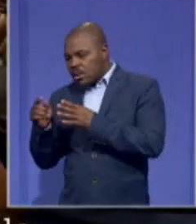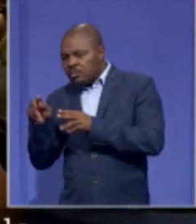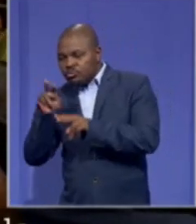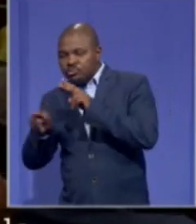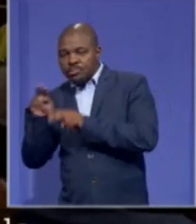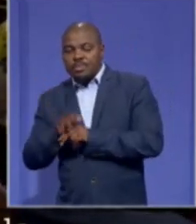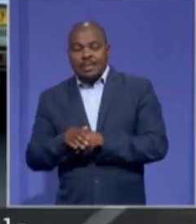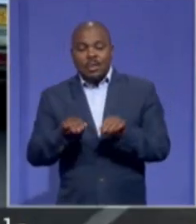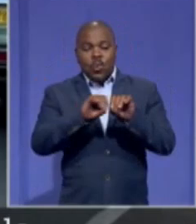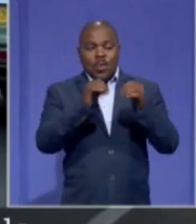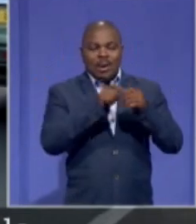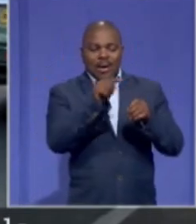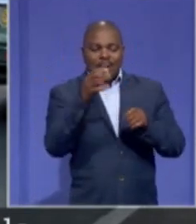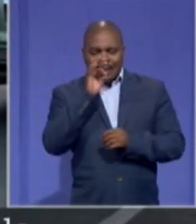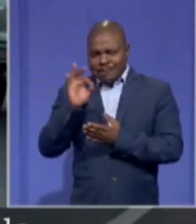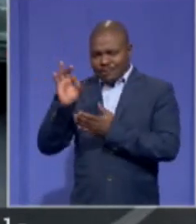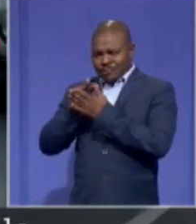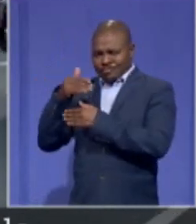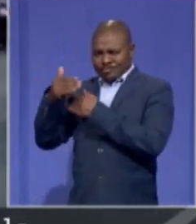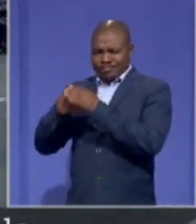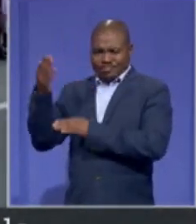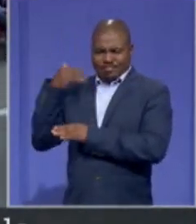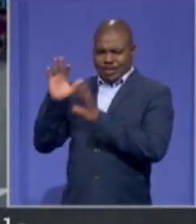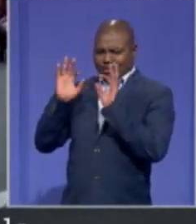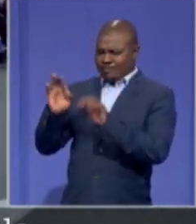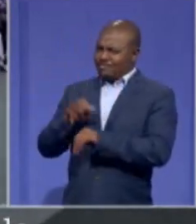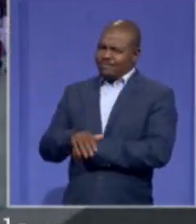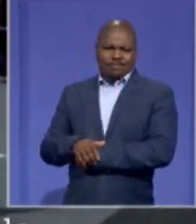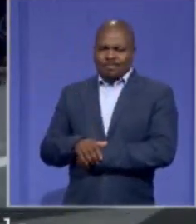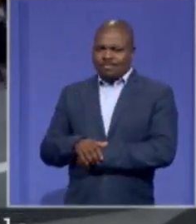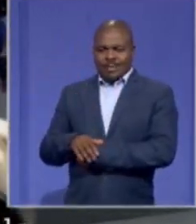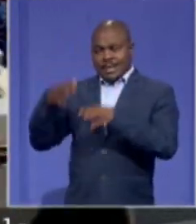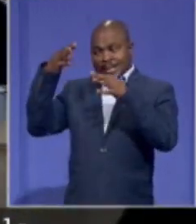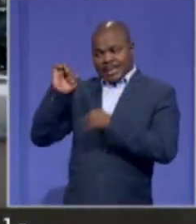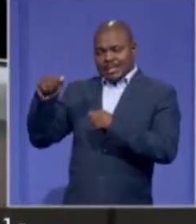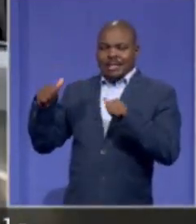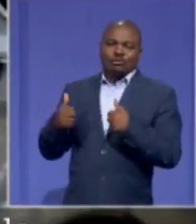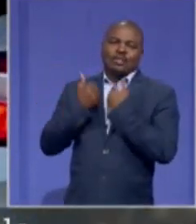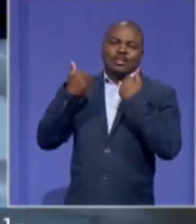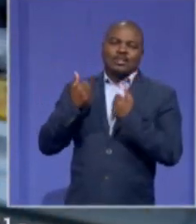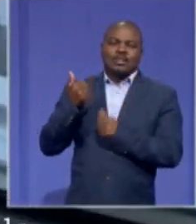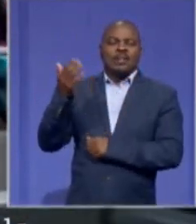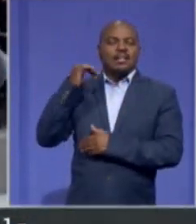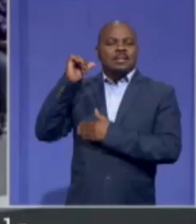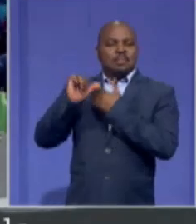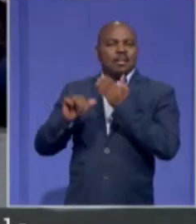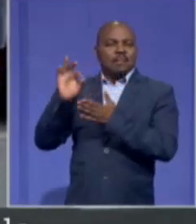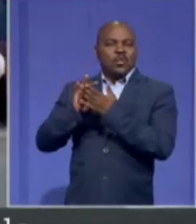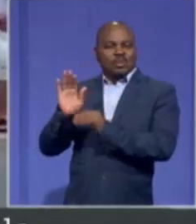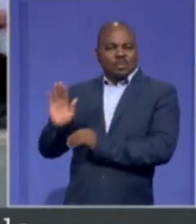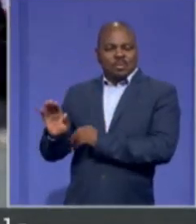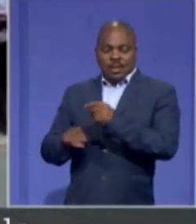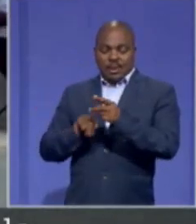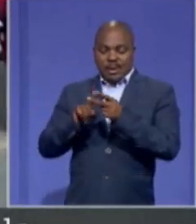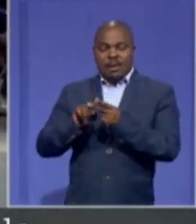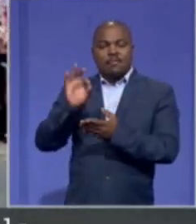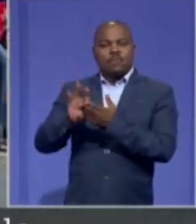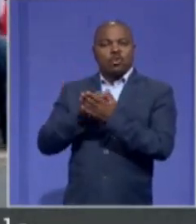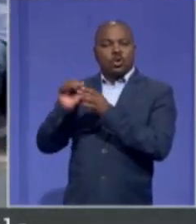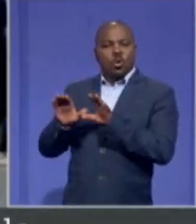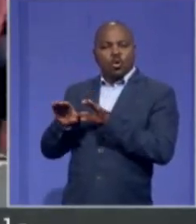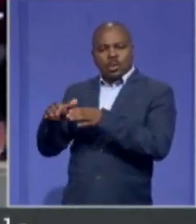re ho bile le ho se tsamaye hantle ha dikgetho. E batla ho phephetsa sephetho sa dikgetho tse bileng kgwedi e fetileng le hoja commission ya dikgetho